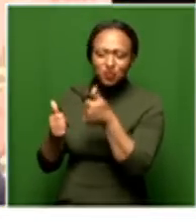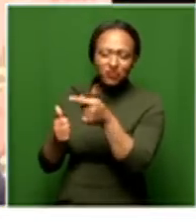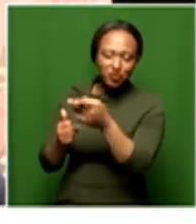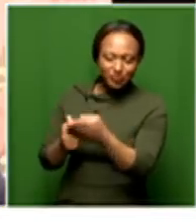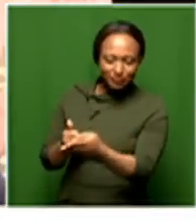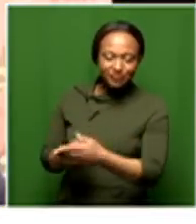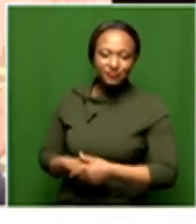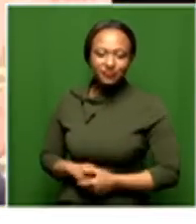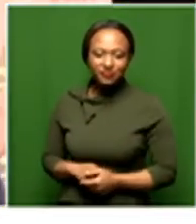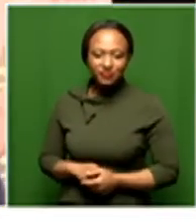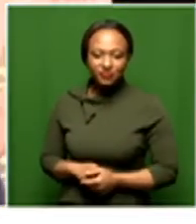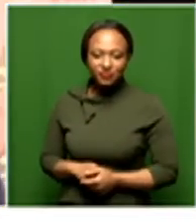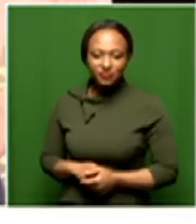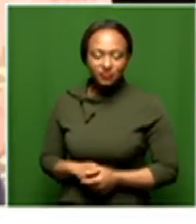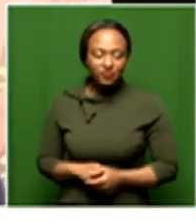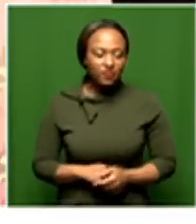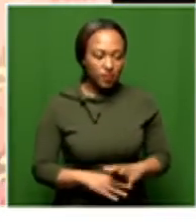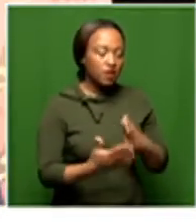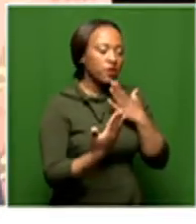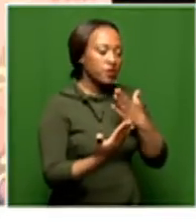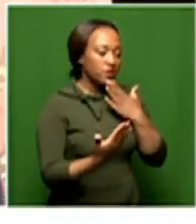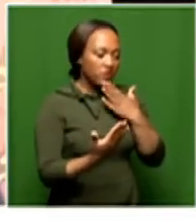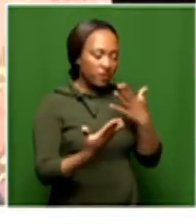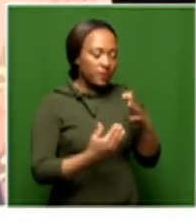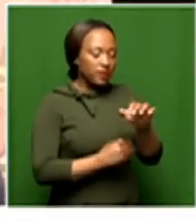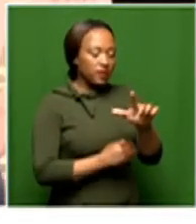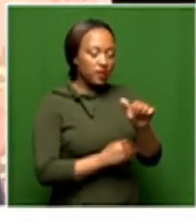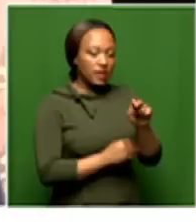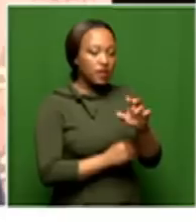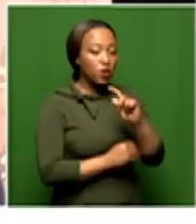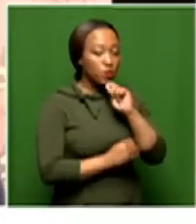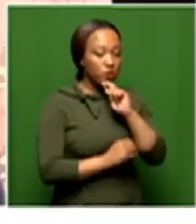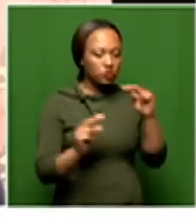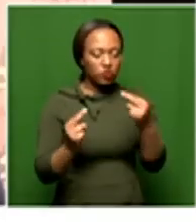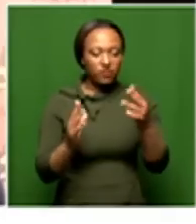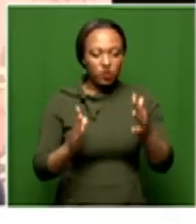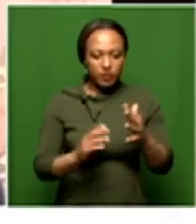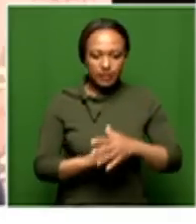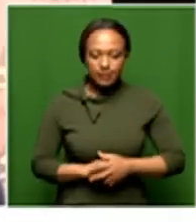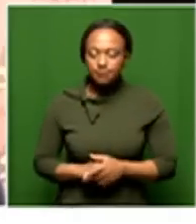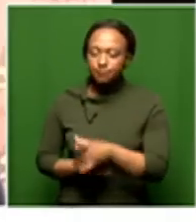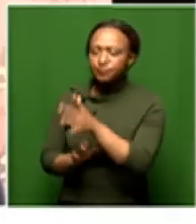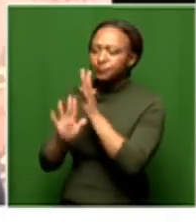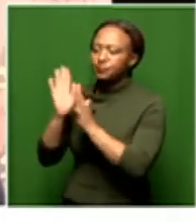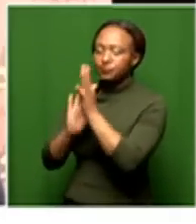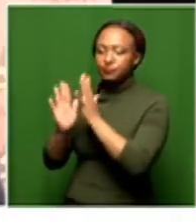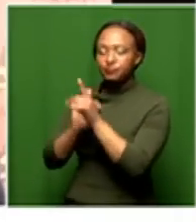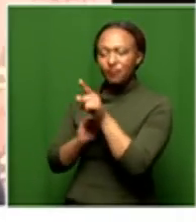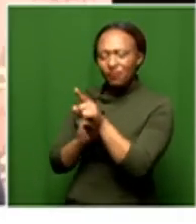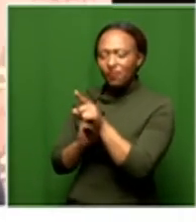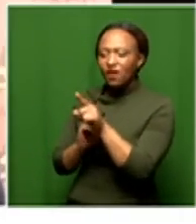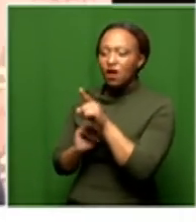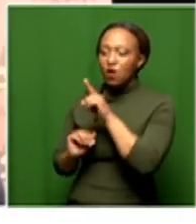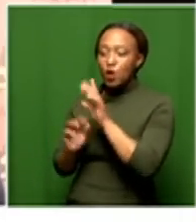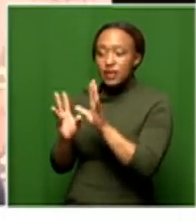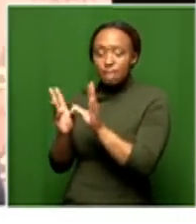us. Thank you very much, Leanne. Good morning to your viewers. So talk to us a little bit more about